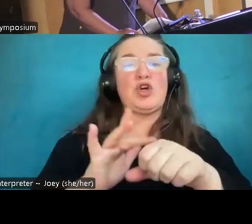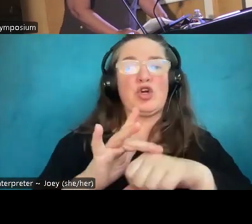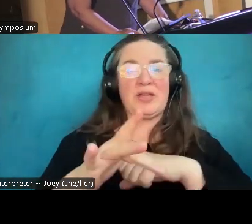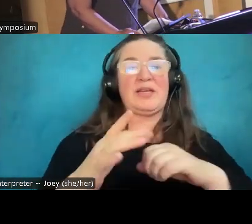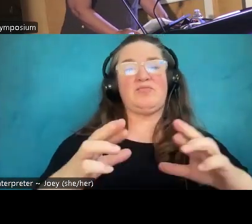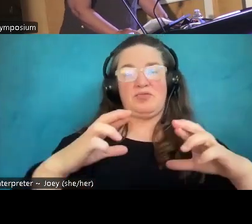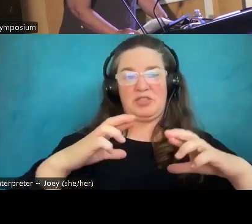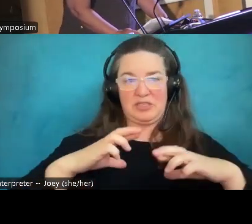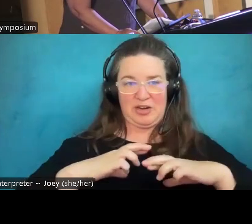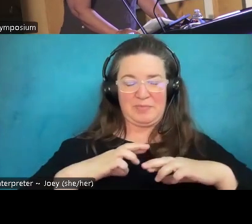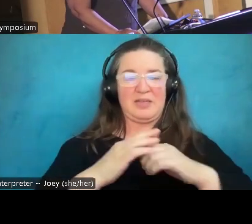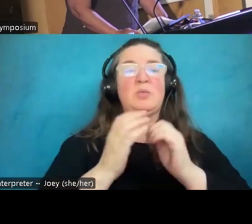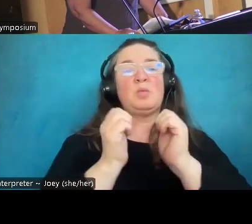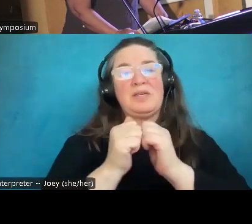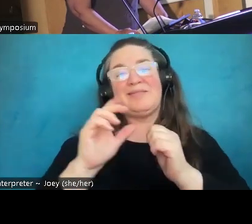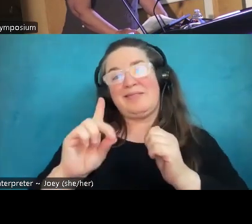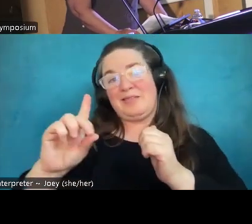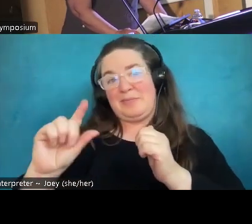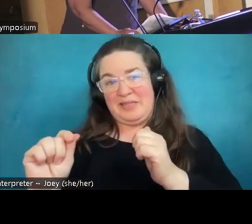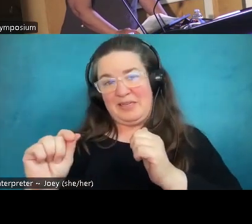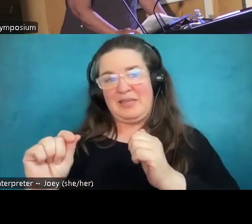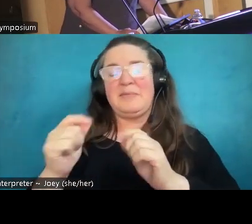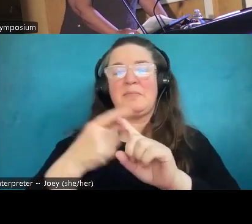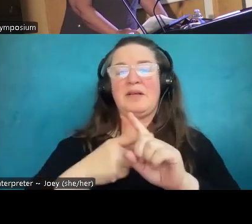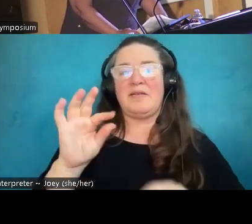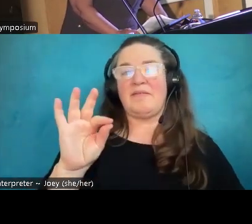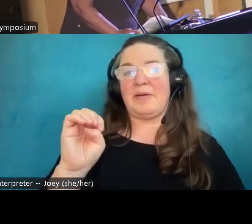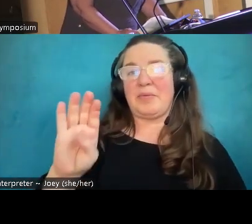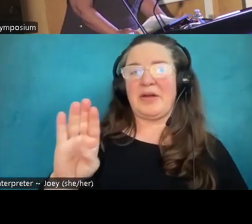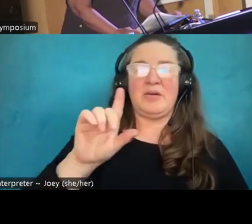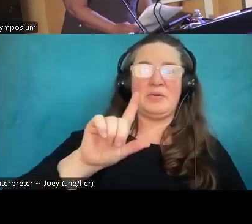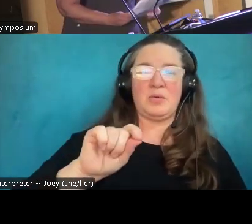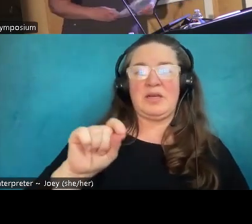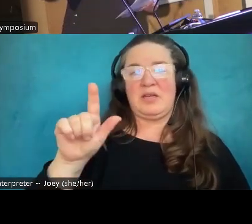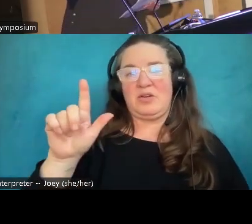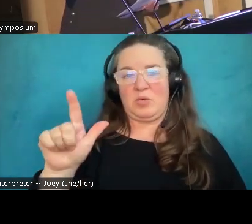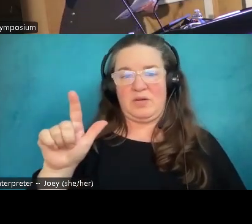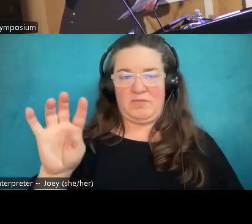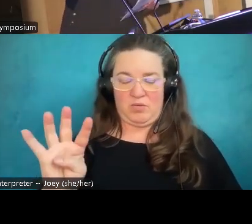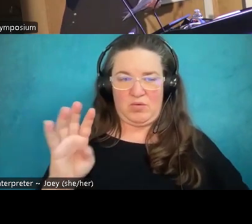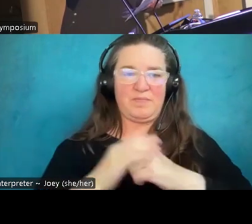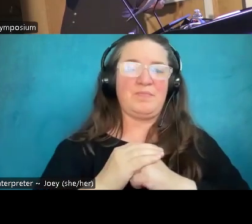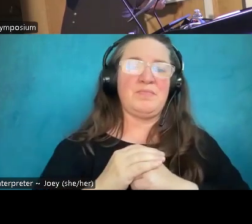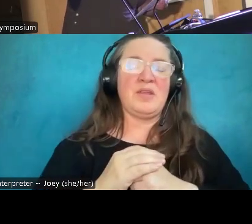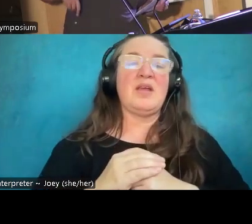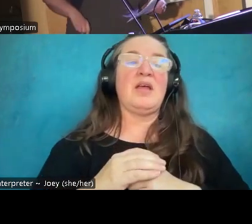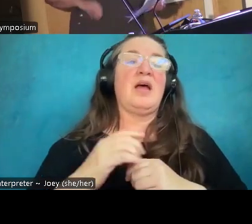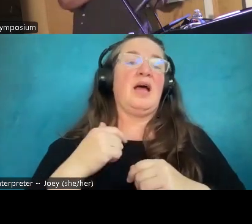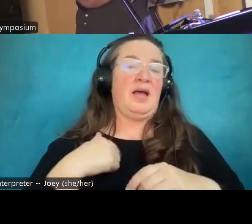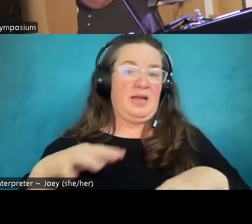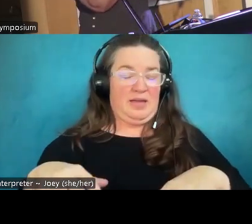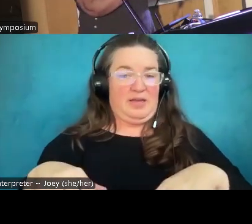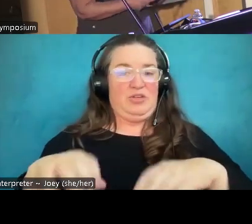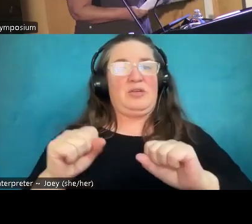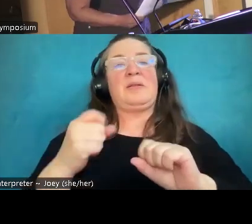2024, I was able to pick up my dotting tools again. I spent March and April tracking, much like you see, this is my calendar. That was